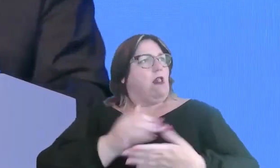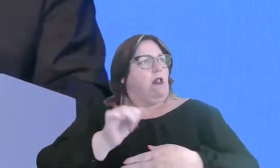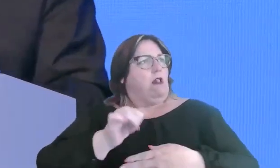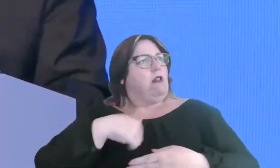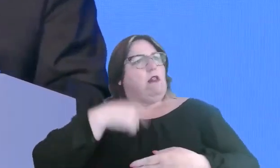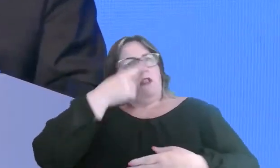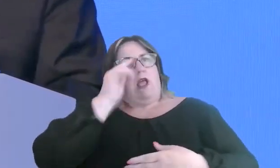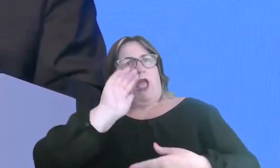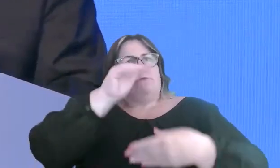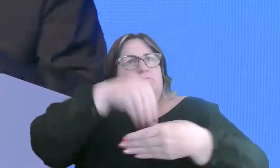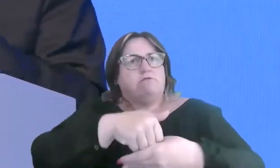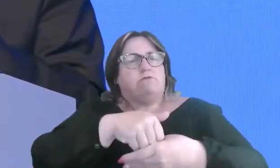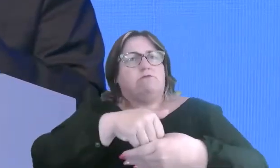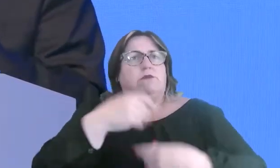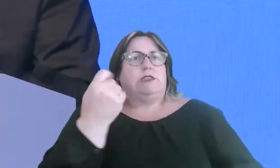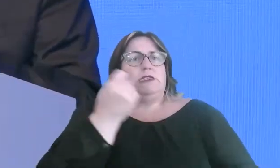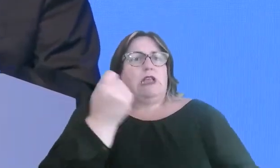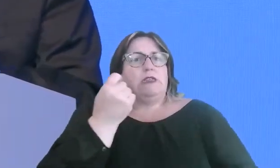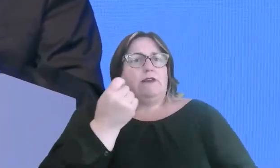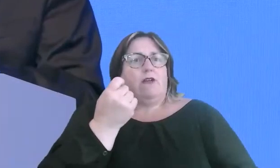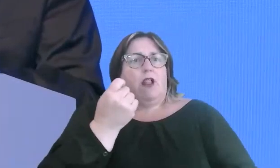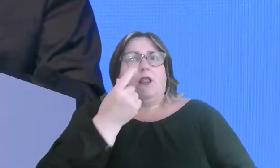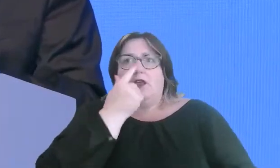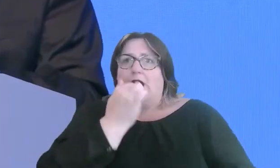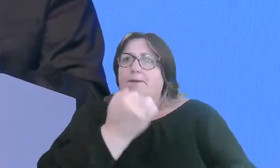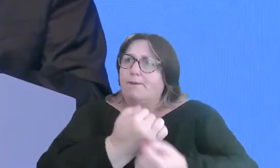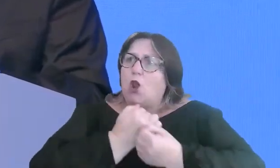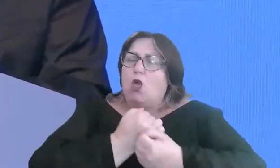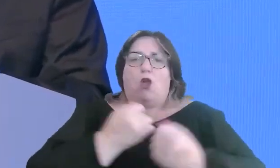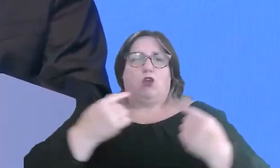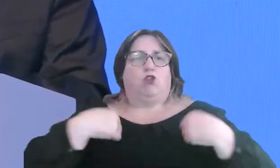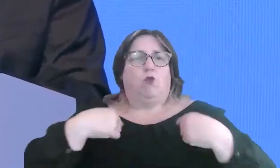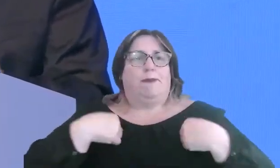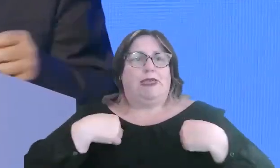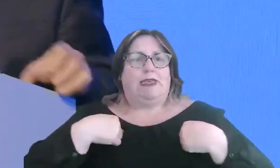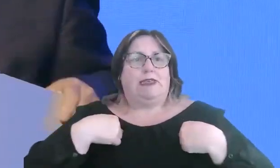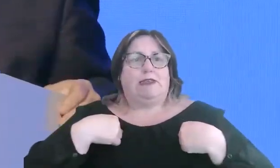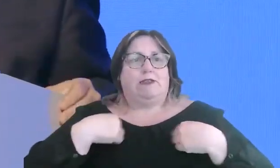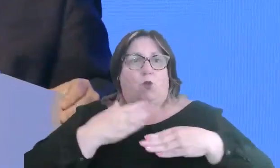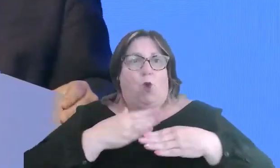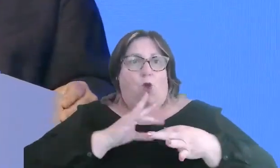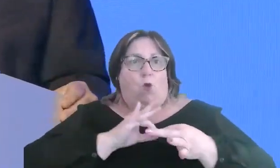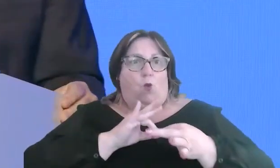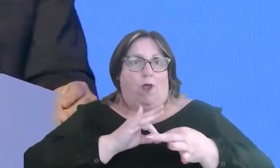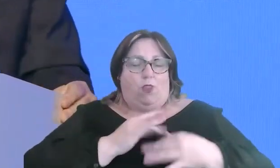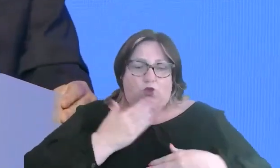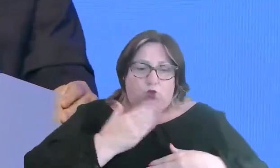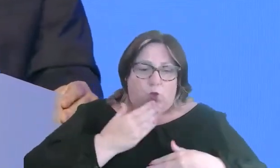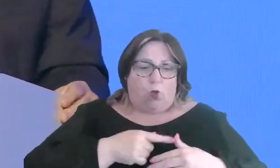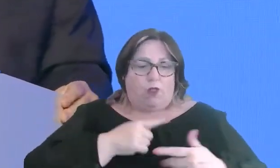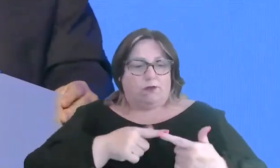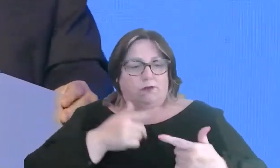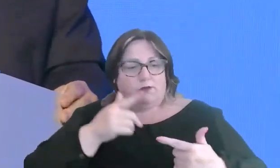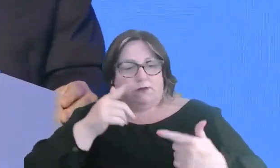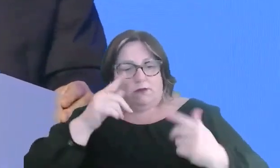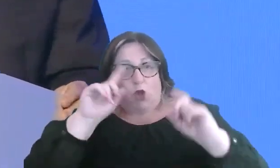could belong to me. And so this work we're doing with schools, with universities, with colleges is so important to make them